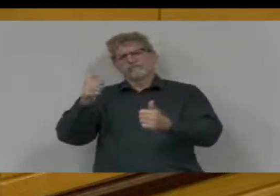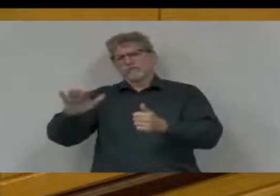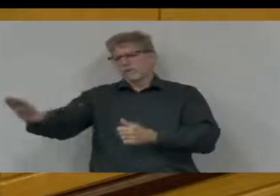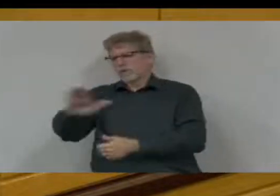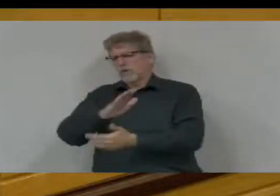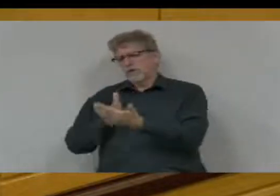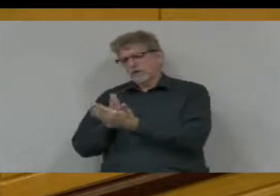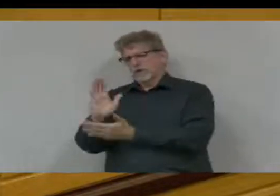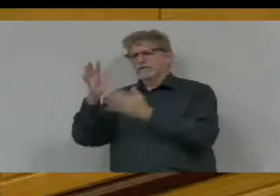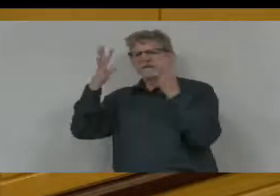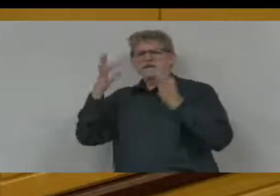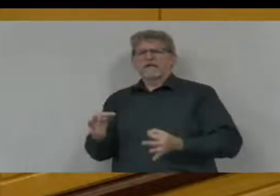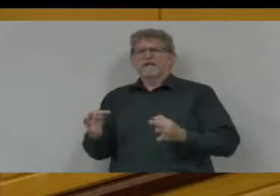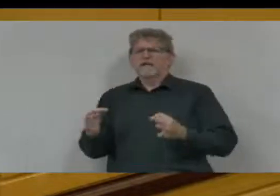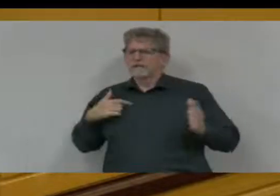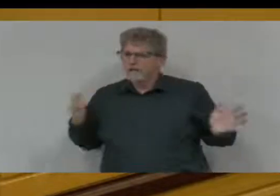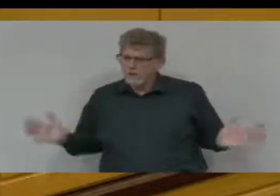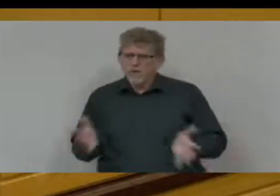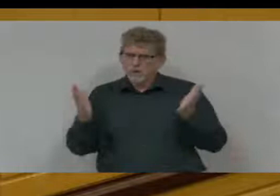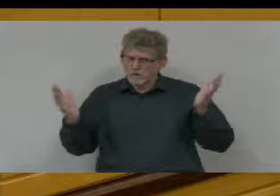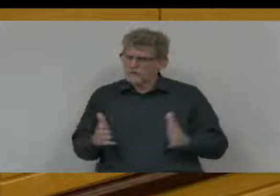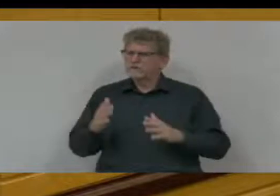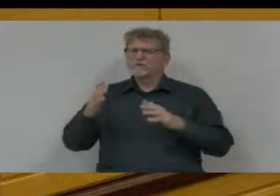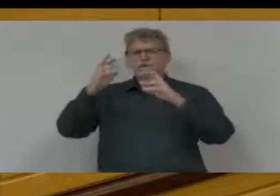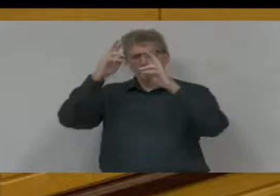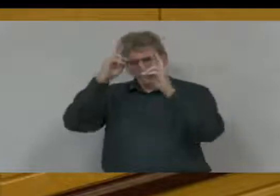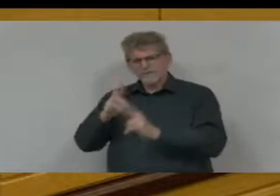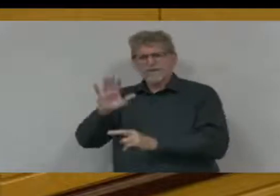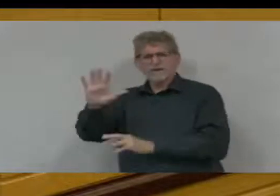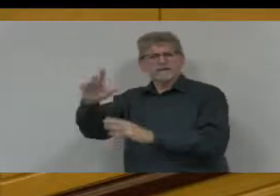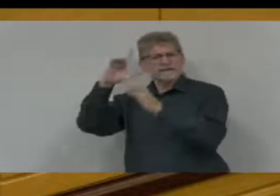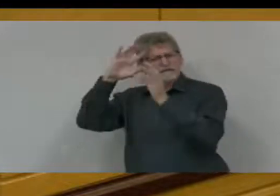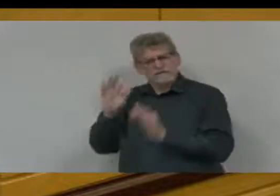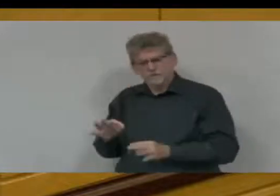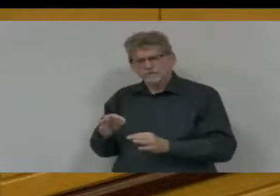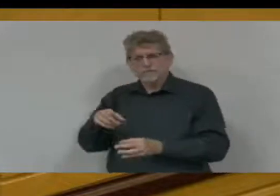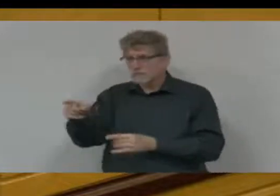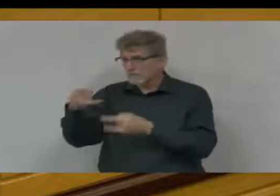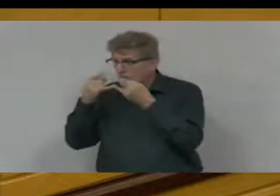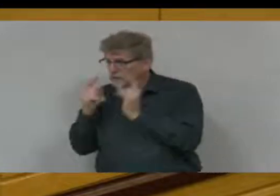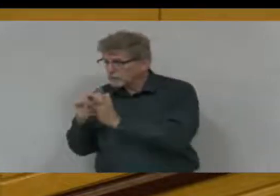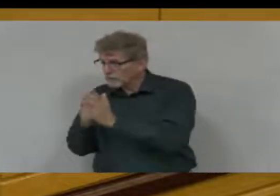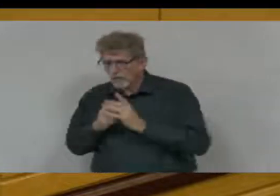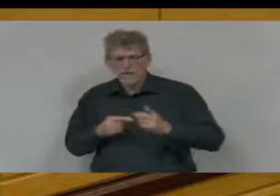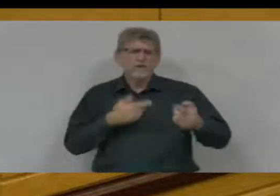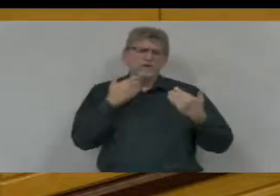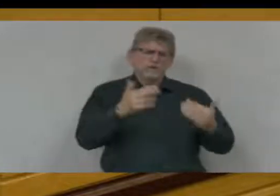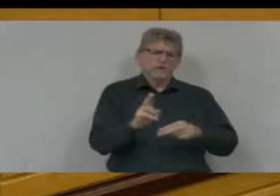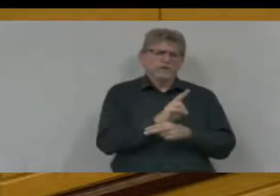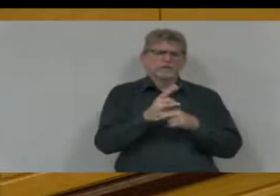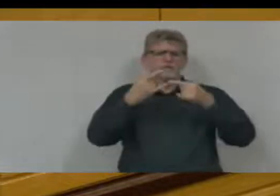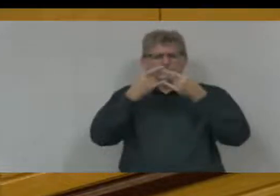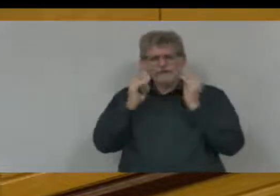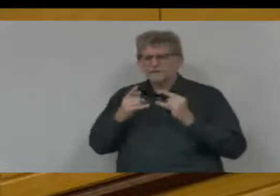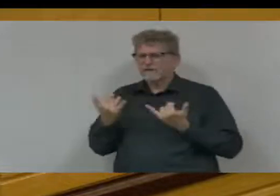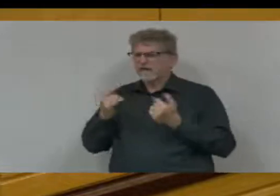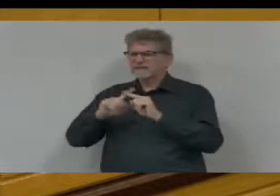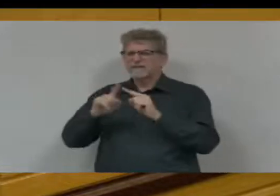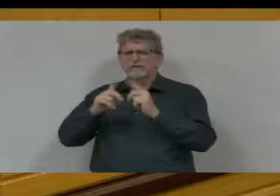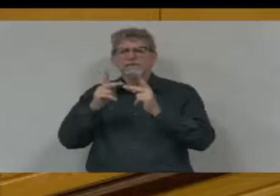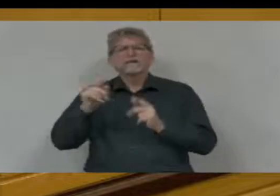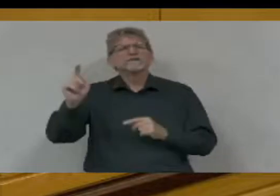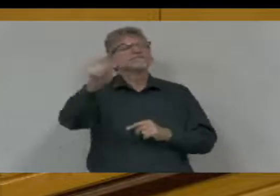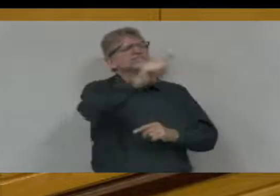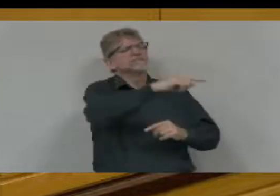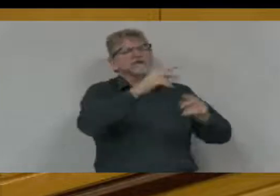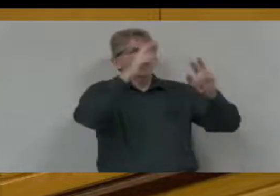encourage people to be respectful of that and to wear their mask when they go to those locations, and be respectful of that